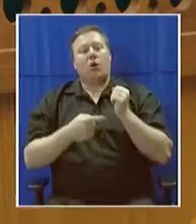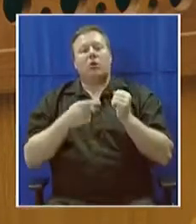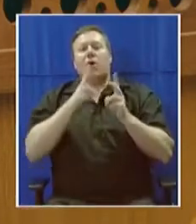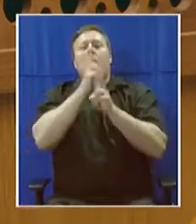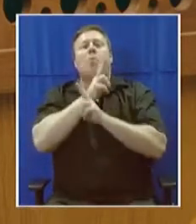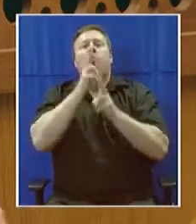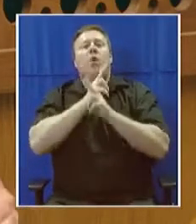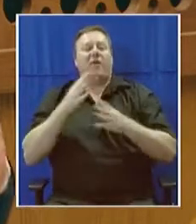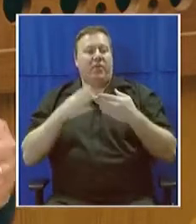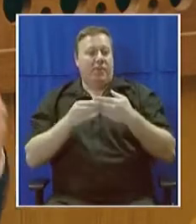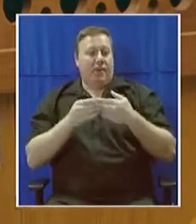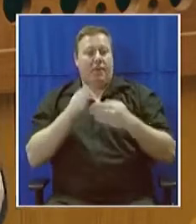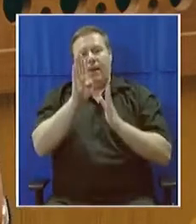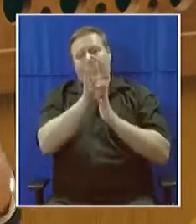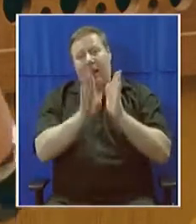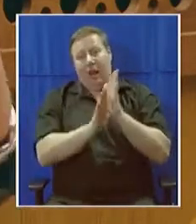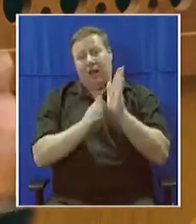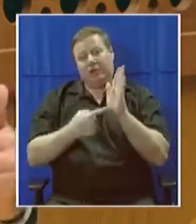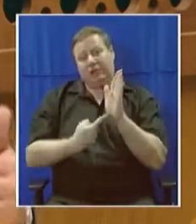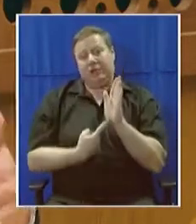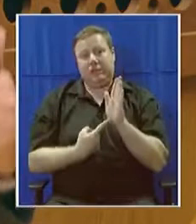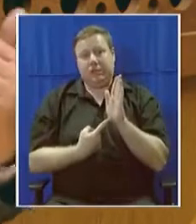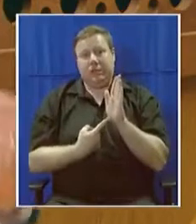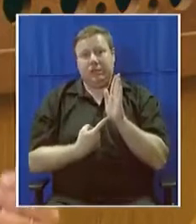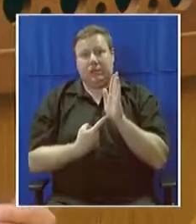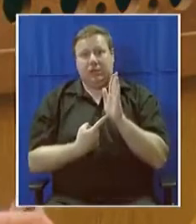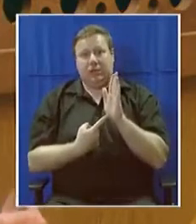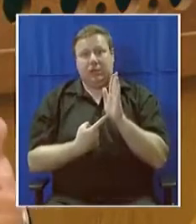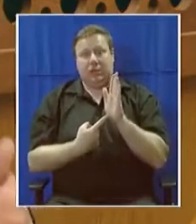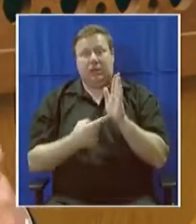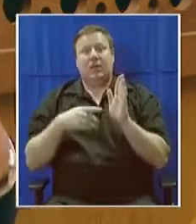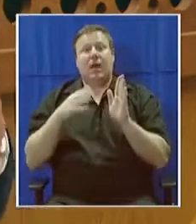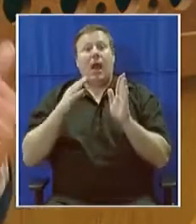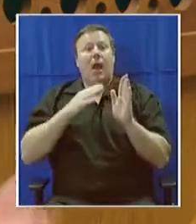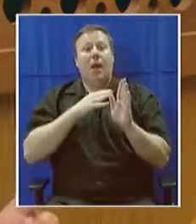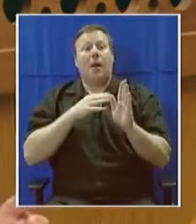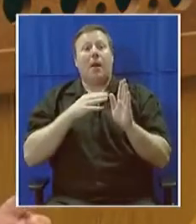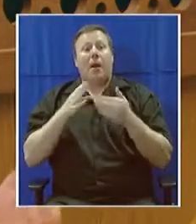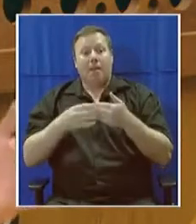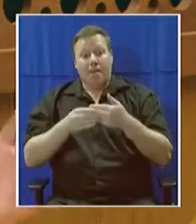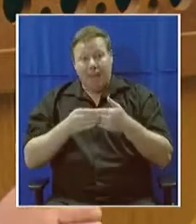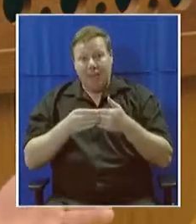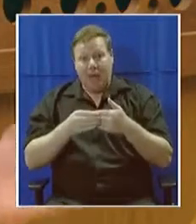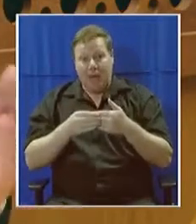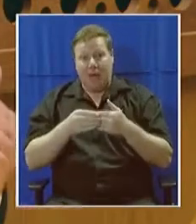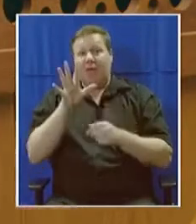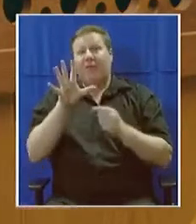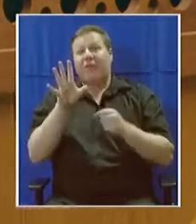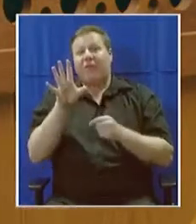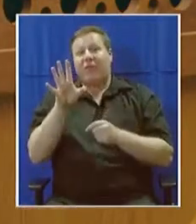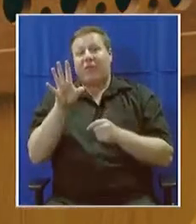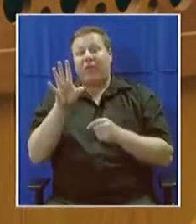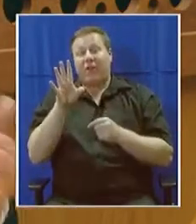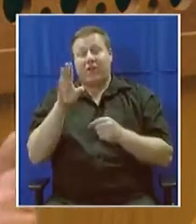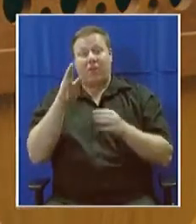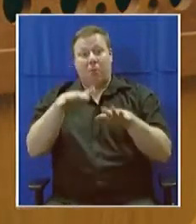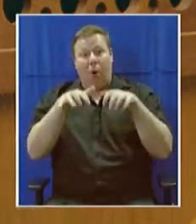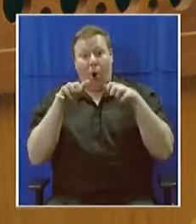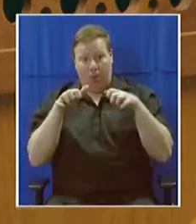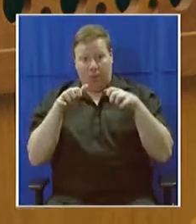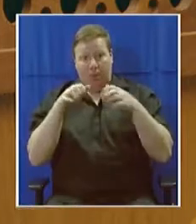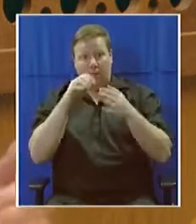reintroduced. Those where the member that introduced them in the 5th Parliament has been re-elected and can now reintroduce or